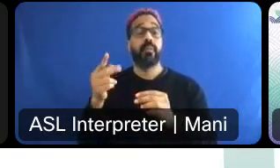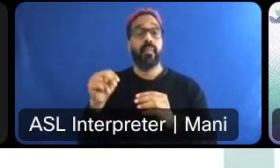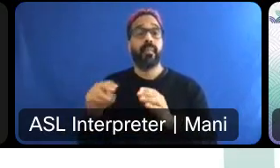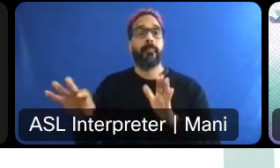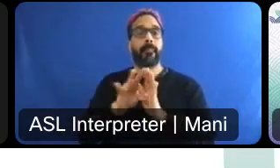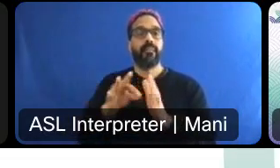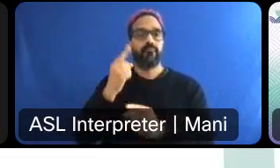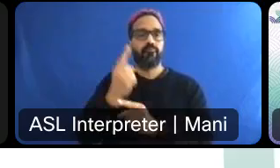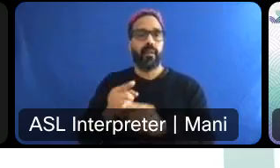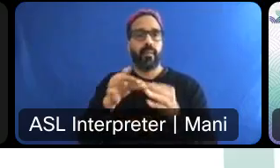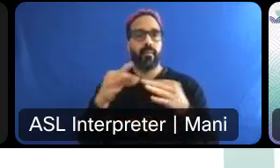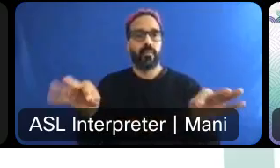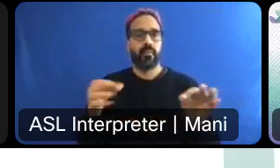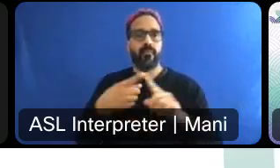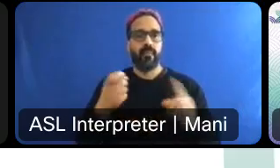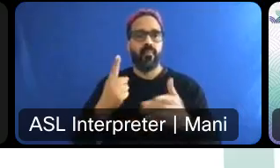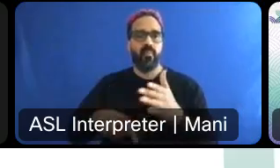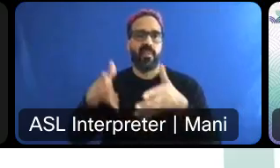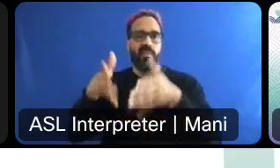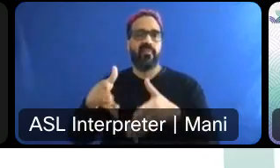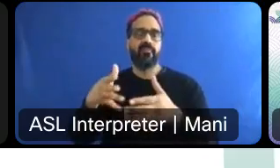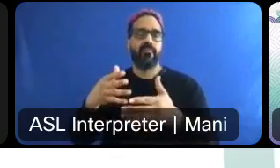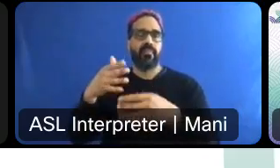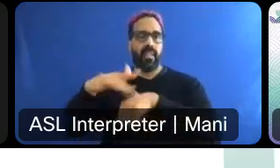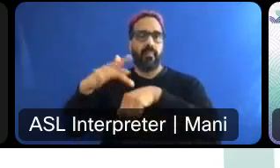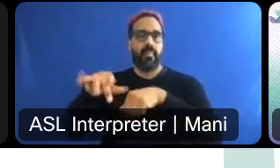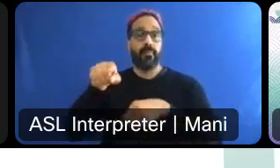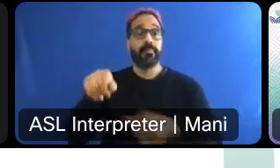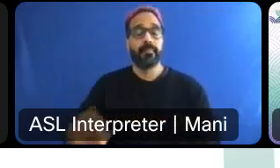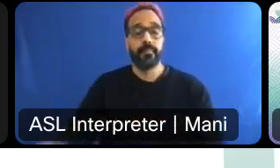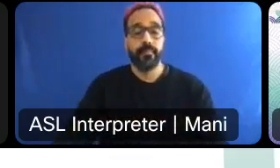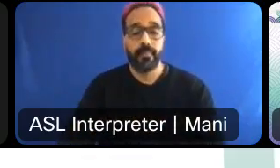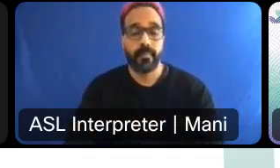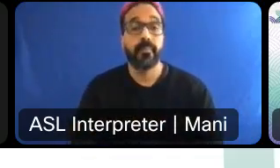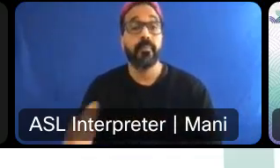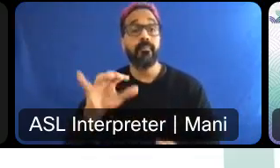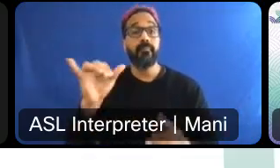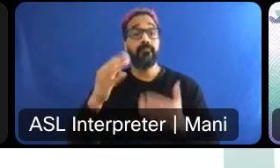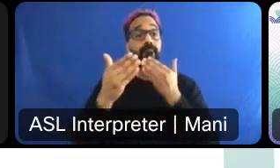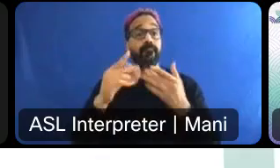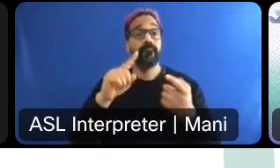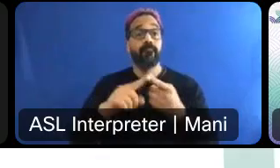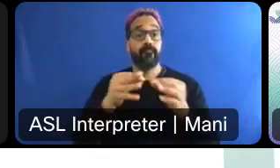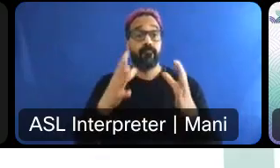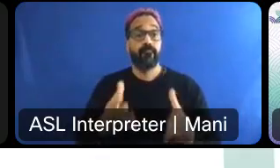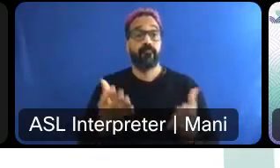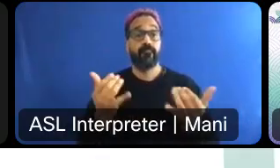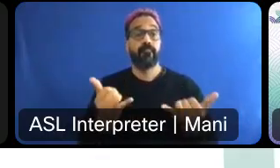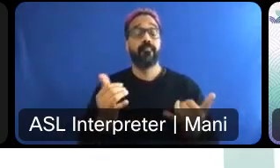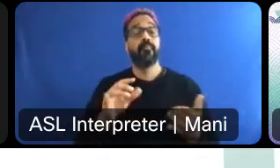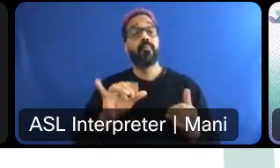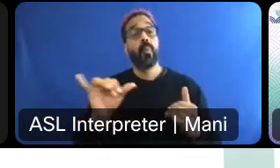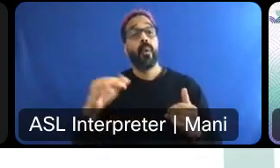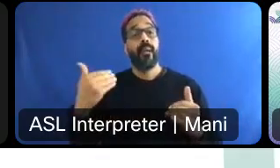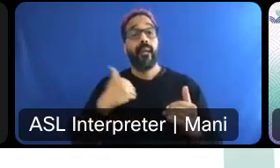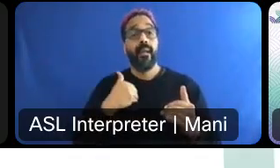available options. We extend much gratitude to our interpreters today. We also have live captioning available